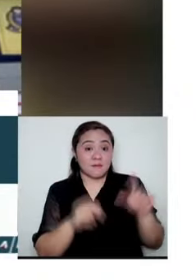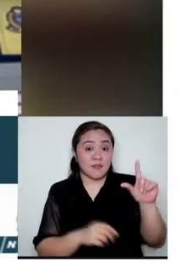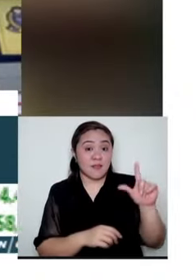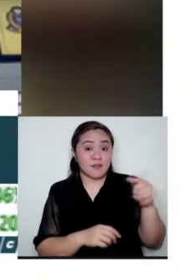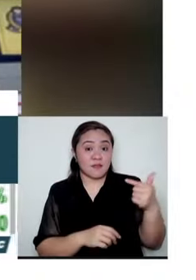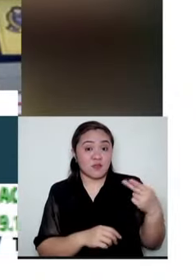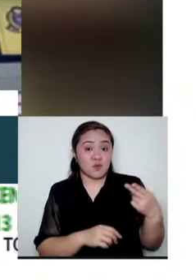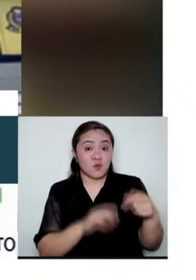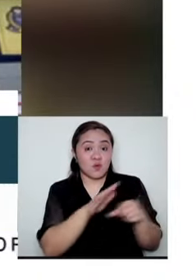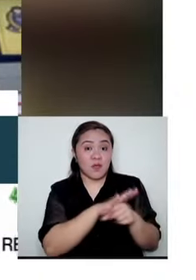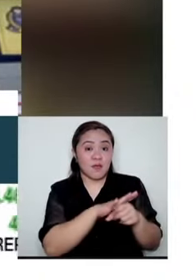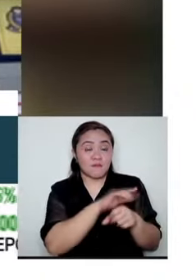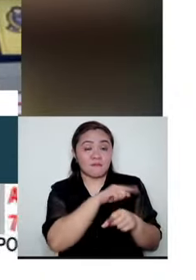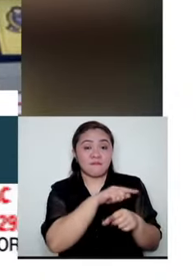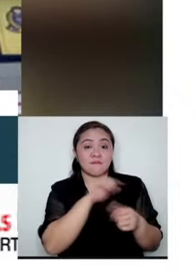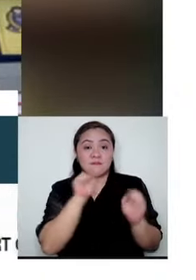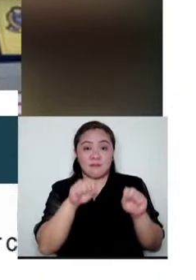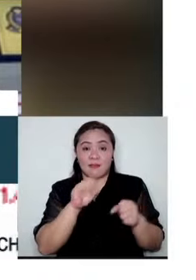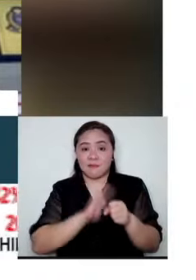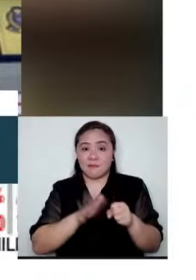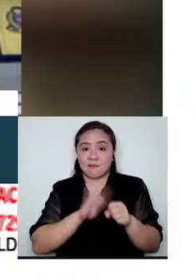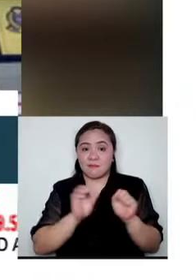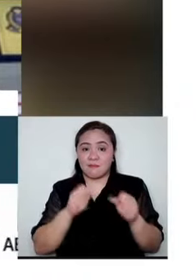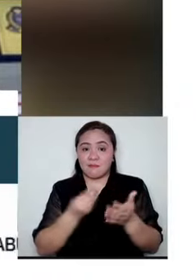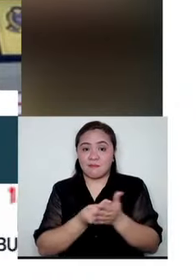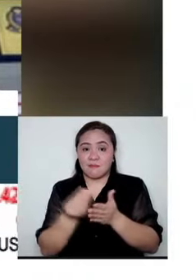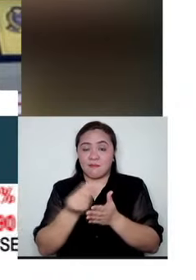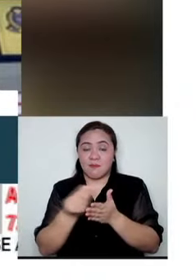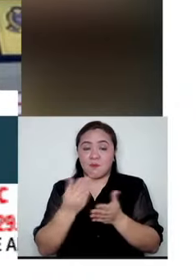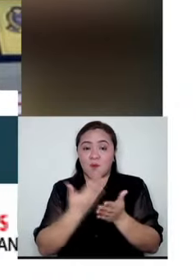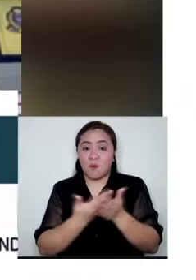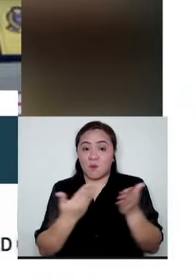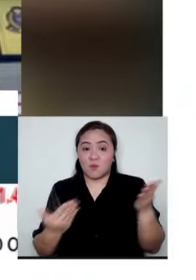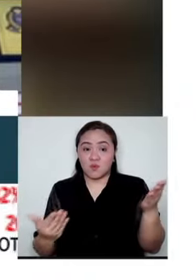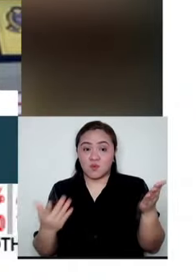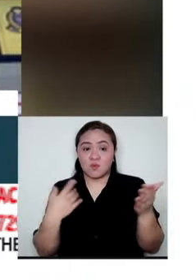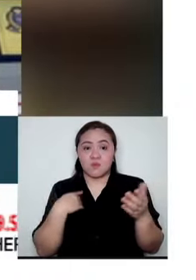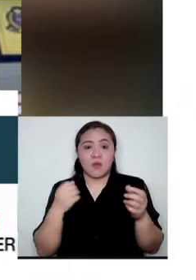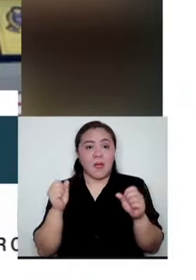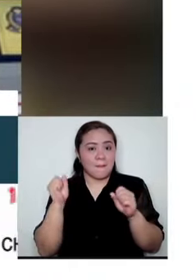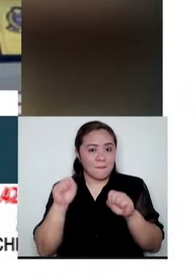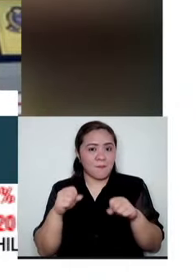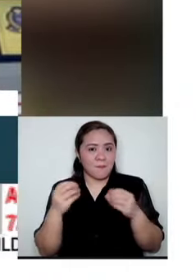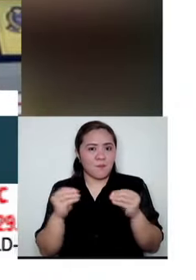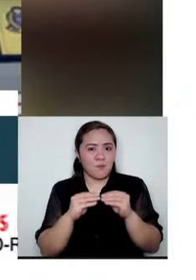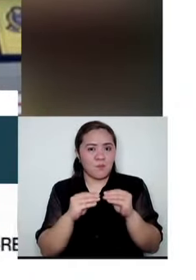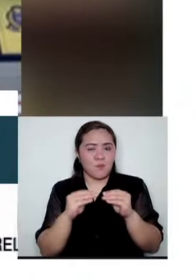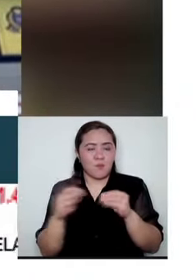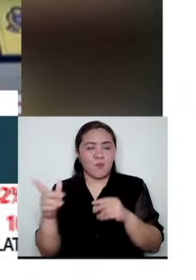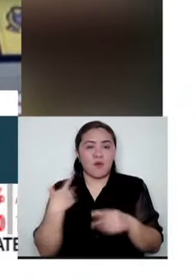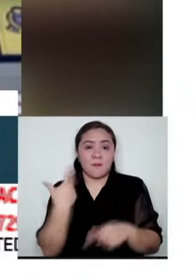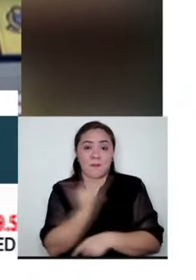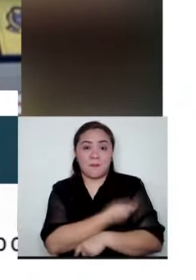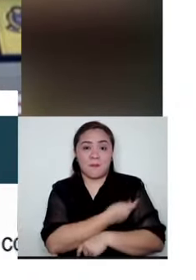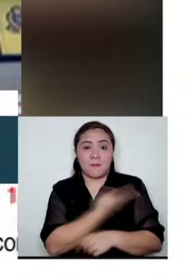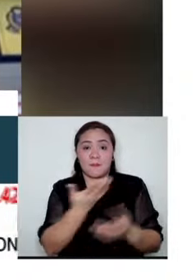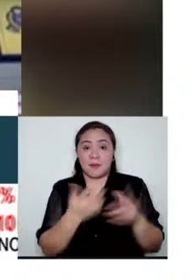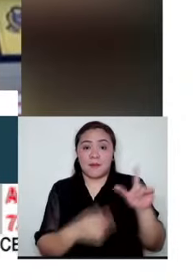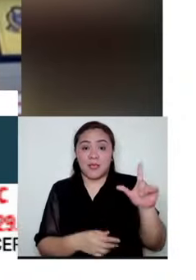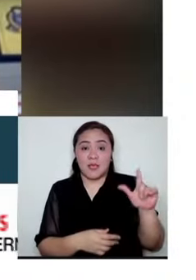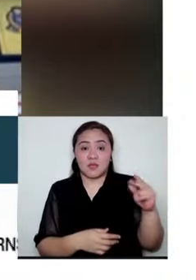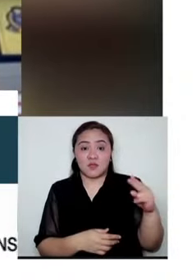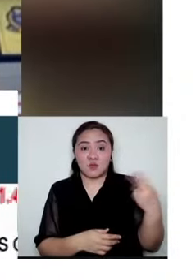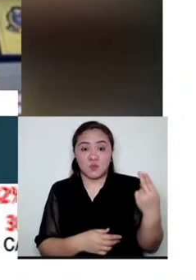enough resources would probably provided us with more vaccines. Some LGUs, I've been saying